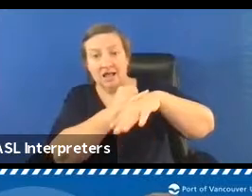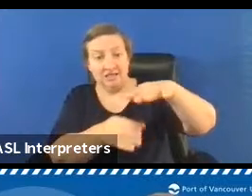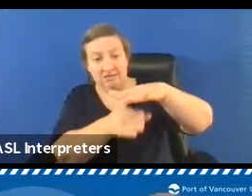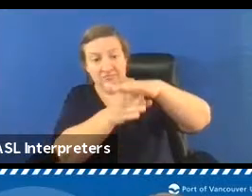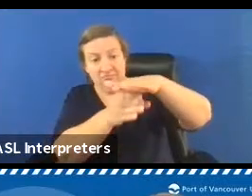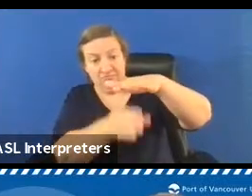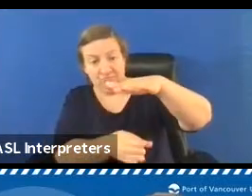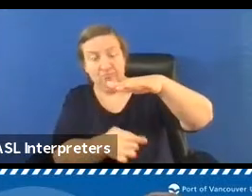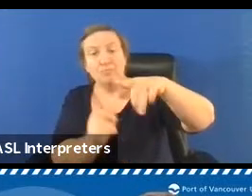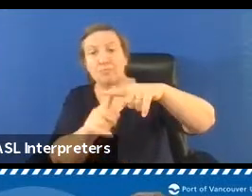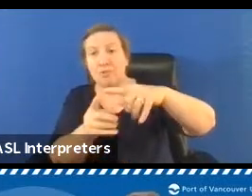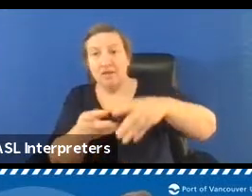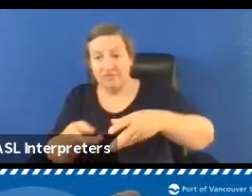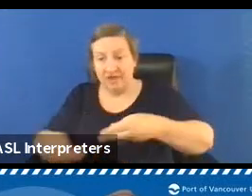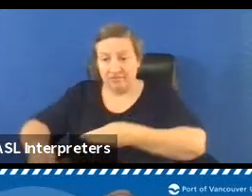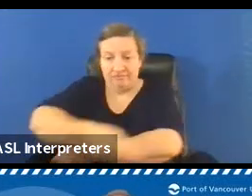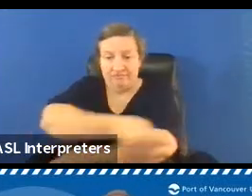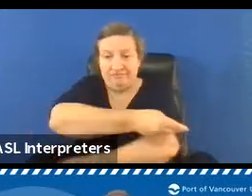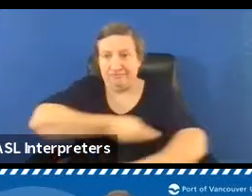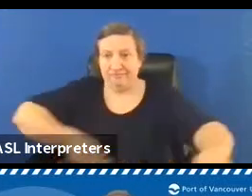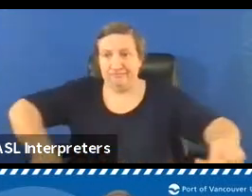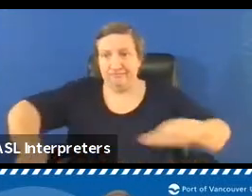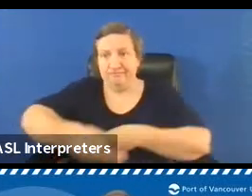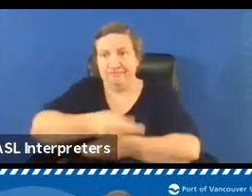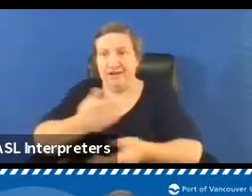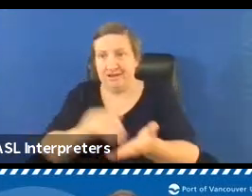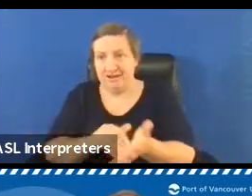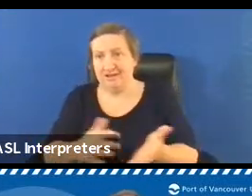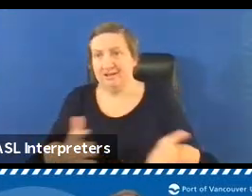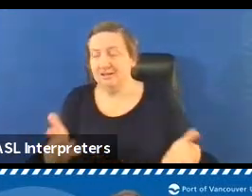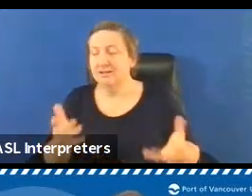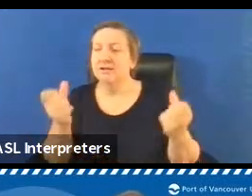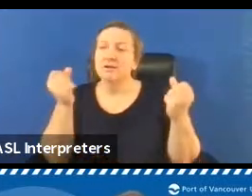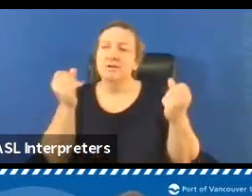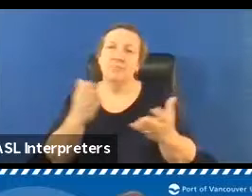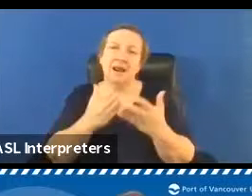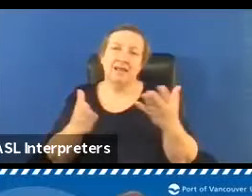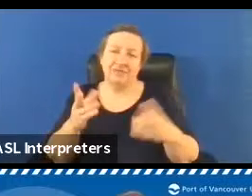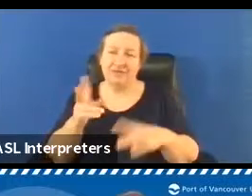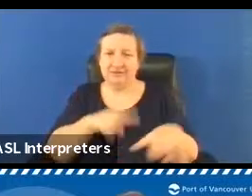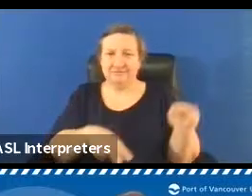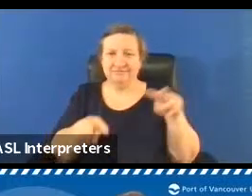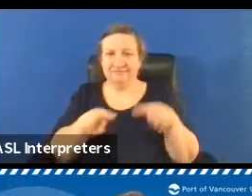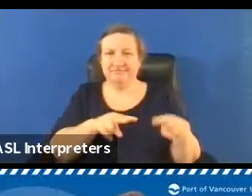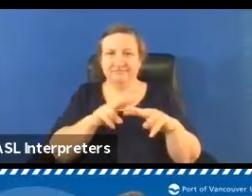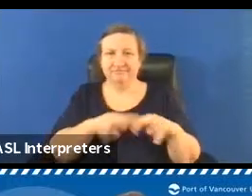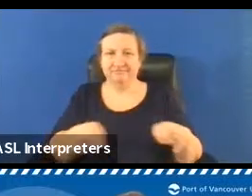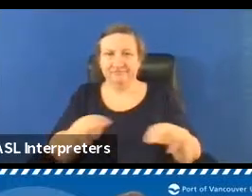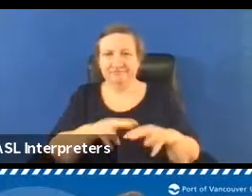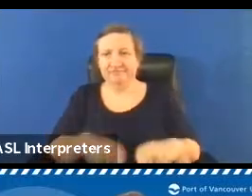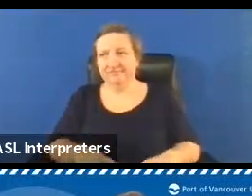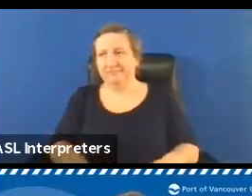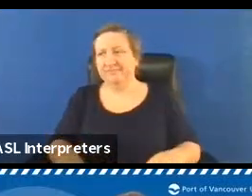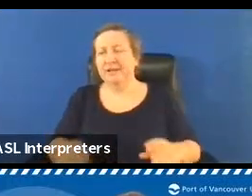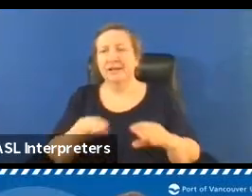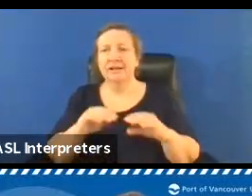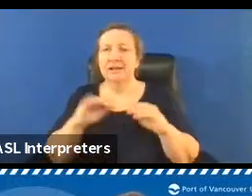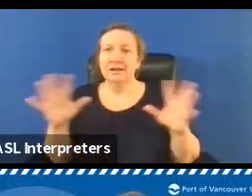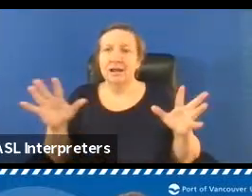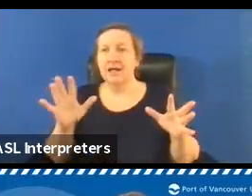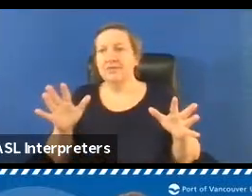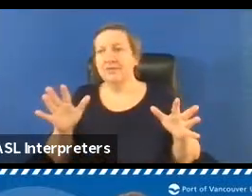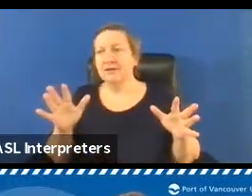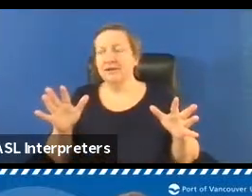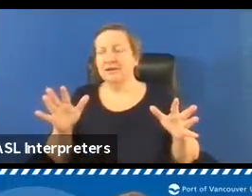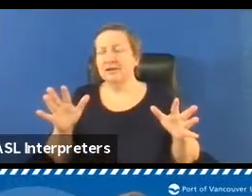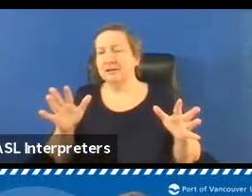of the island. So there are a lot of things that are being looked at, and nothing has been taken